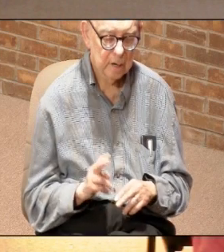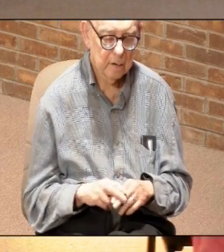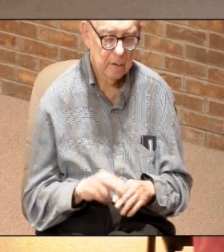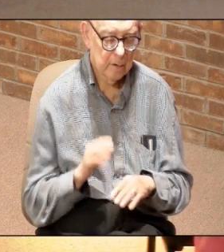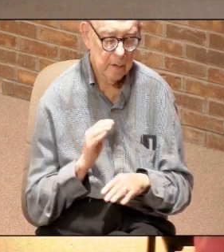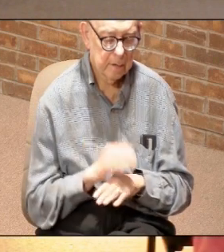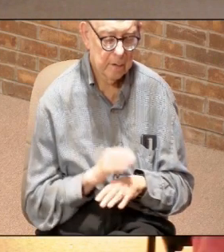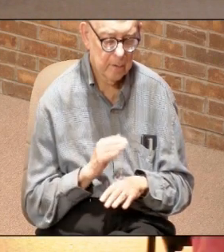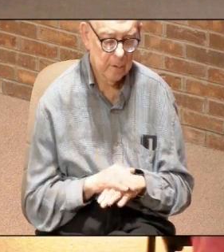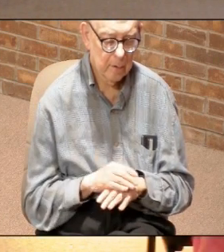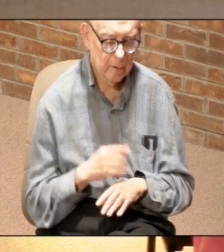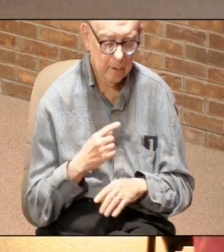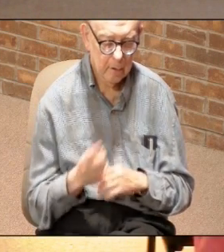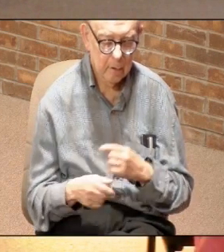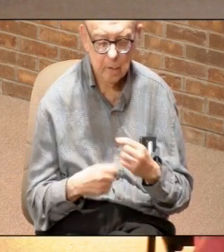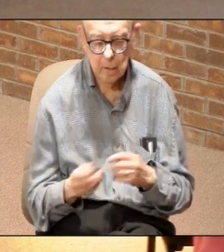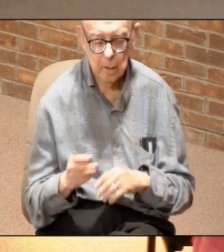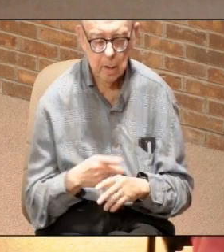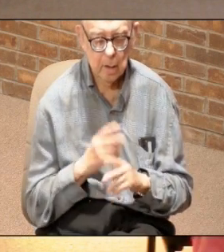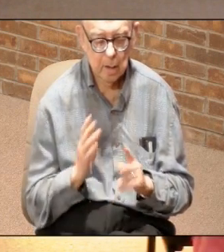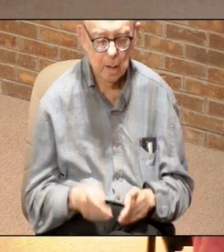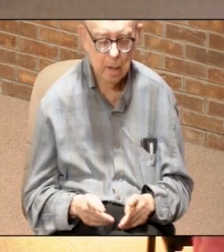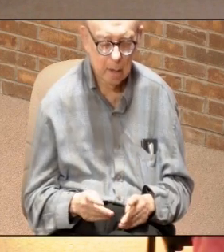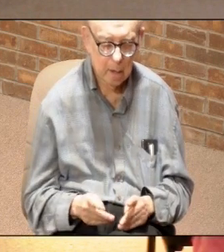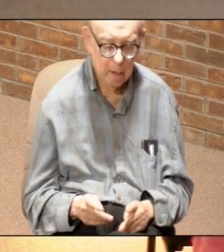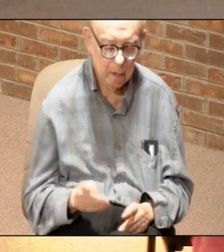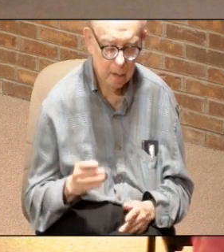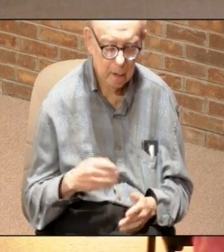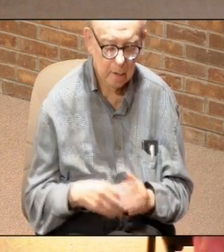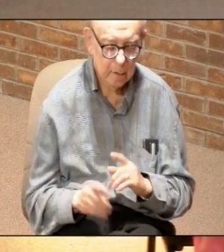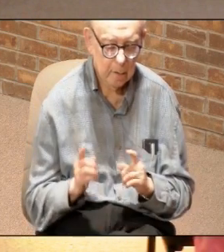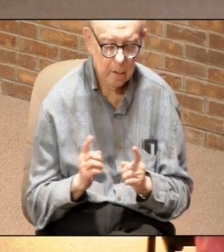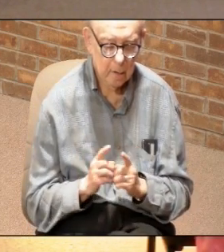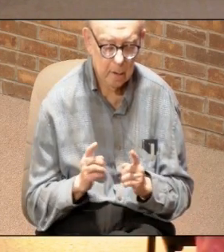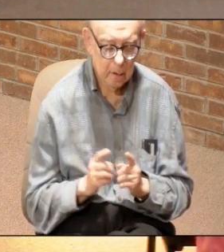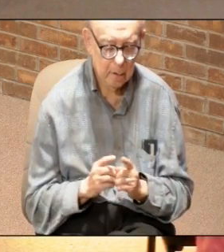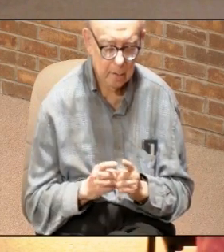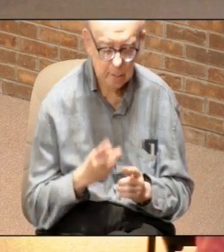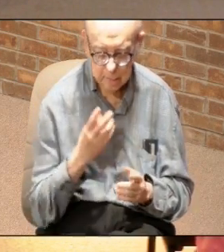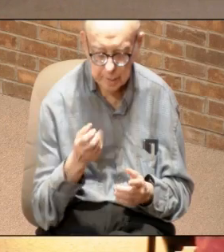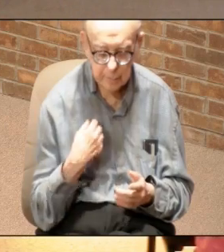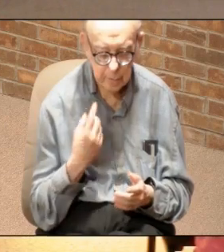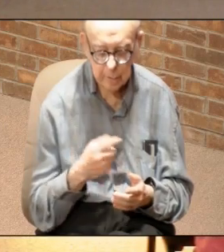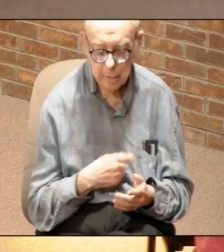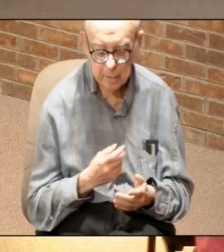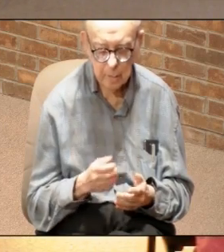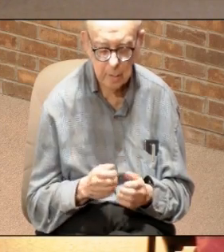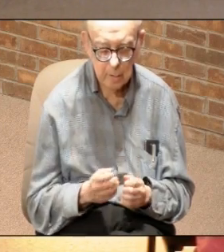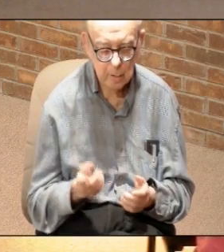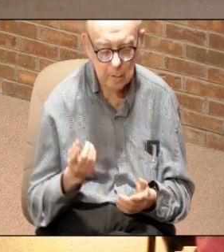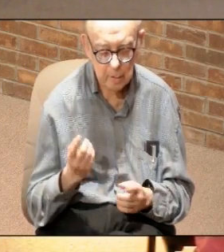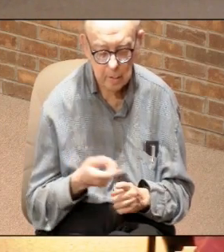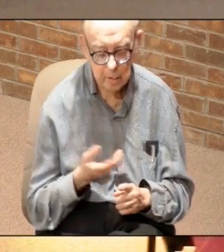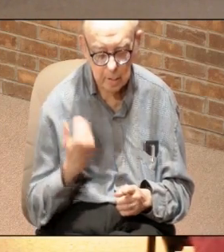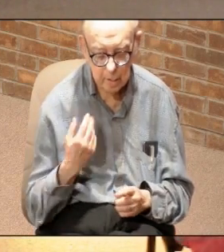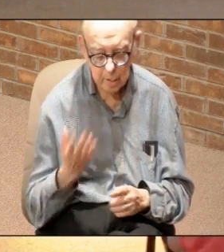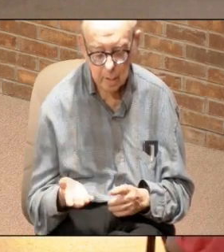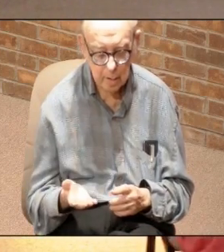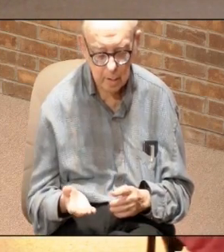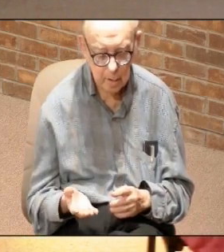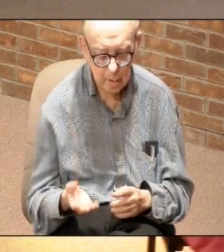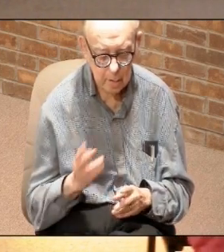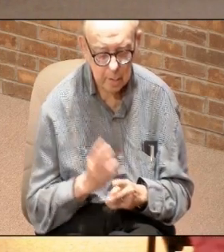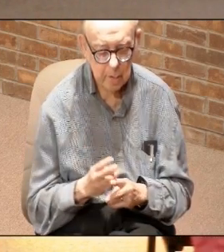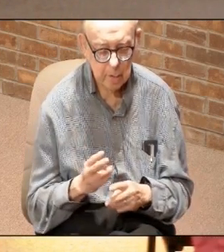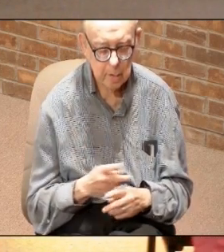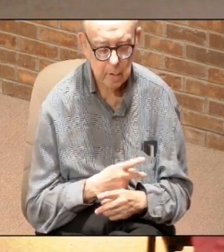by night, they would be telling the other shepherds that they ran into, you won't believe what happened to us about a month ago. We were out here tending